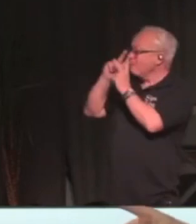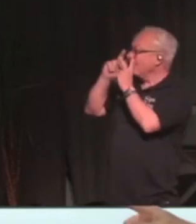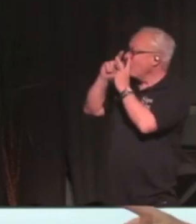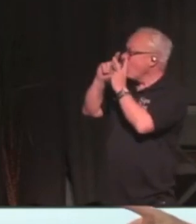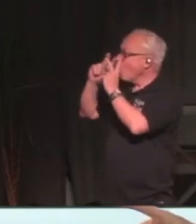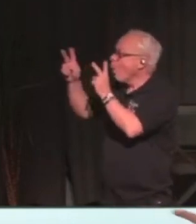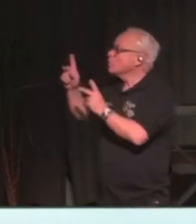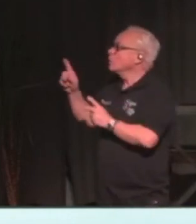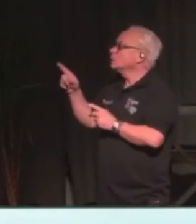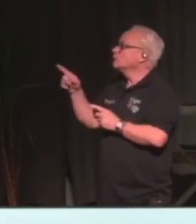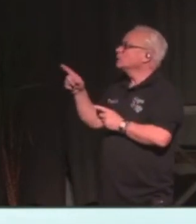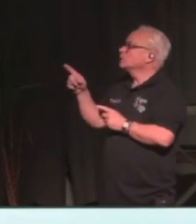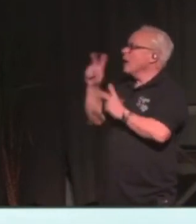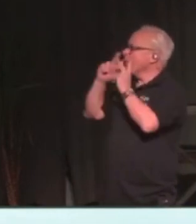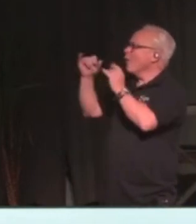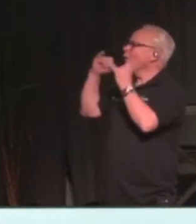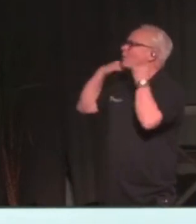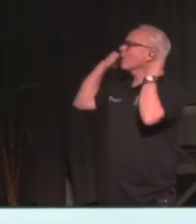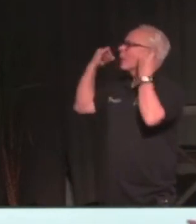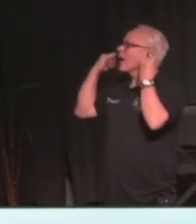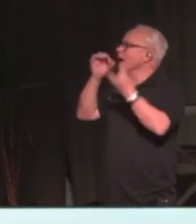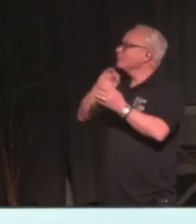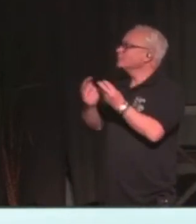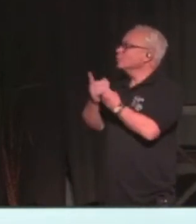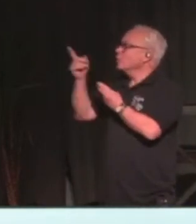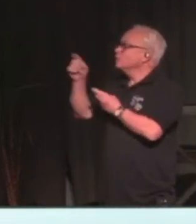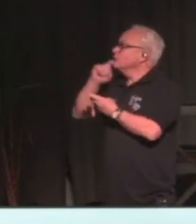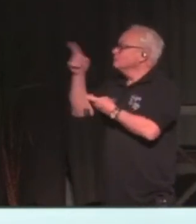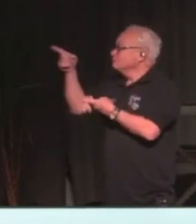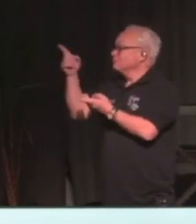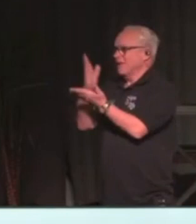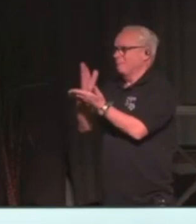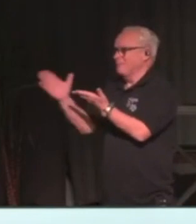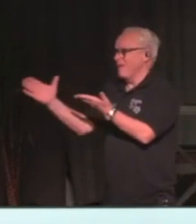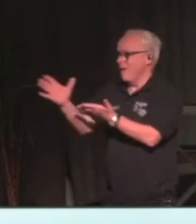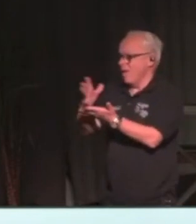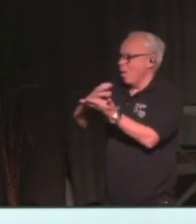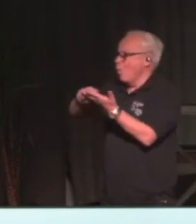behold, the Lamb of God who takes away the sin of the world.